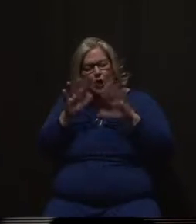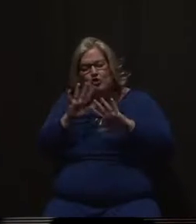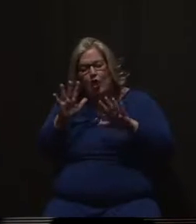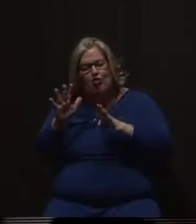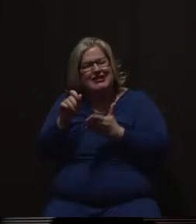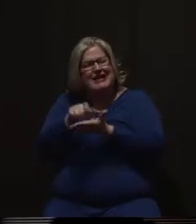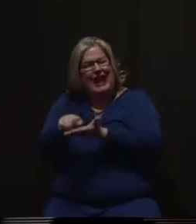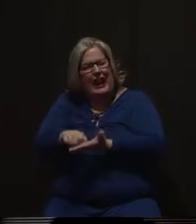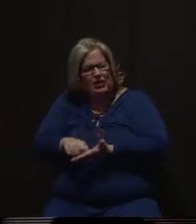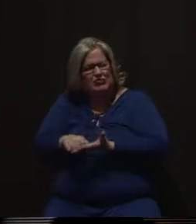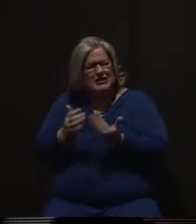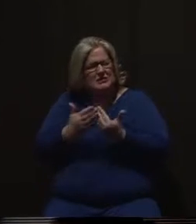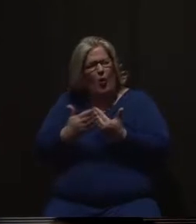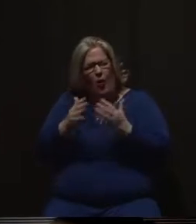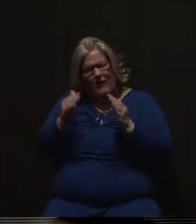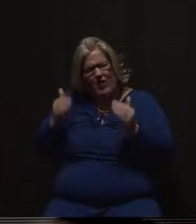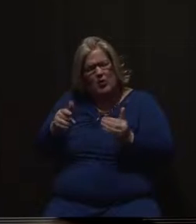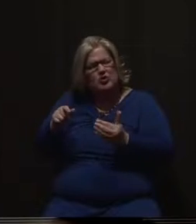more literary text, more